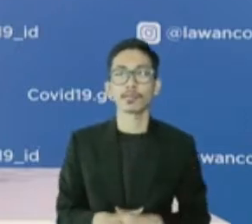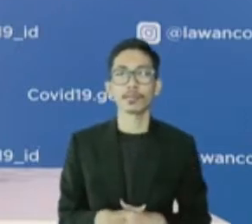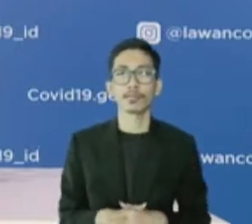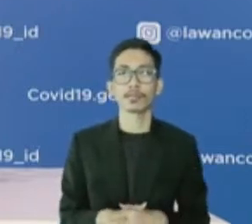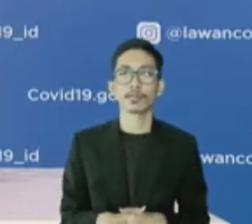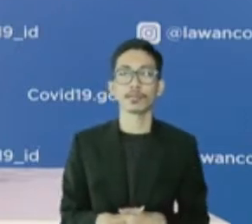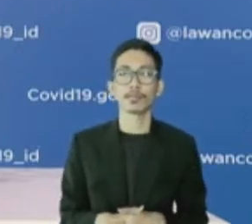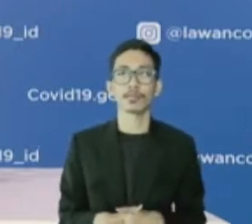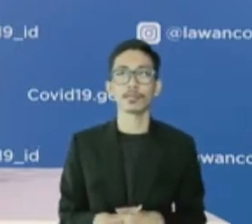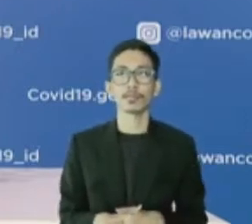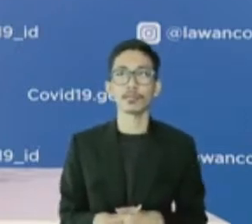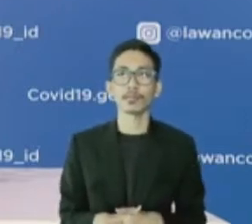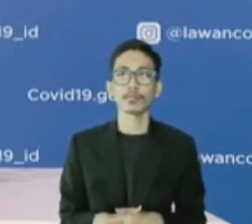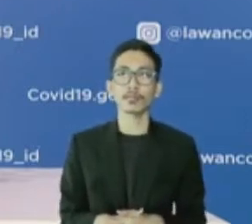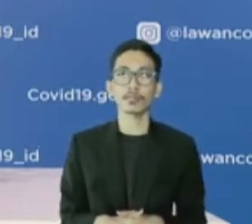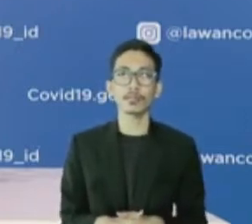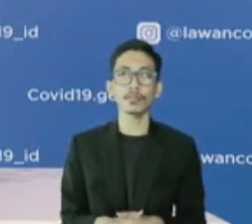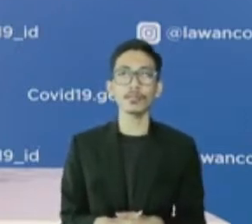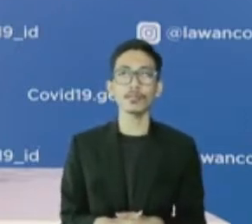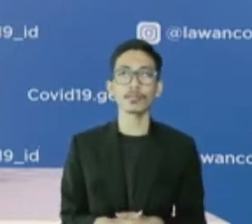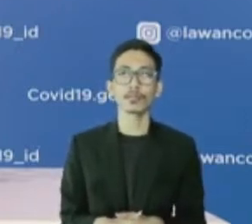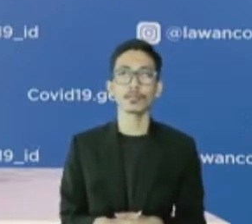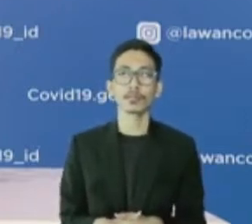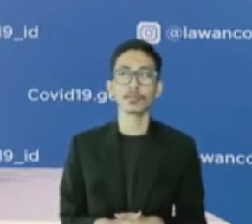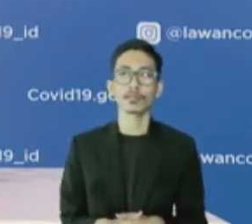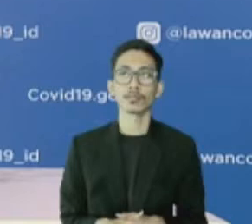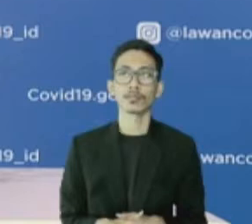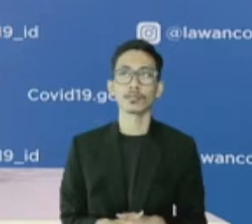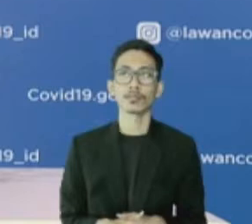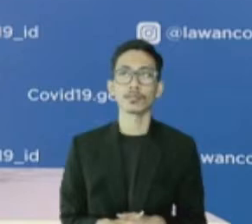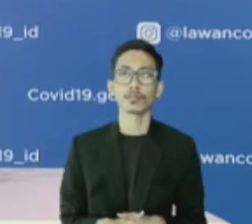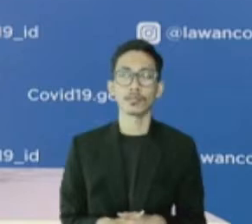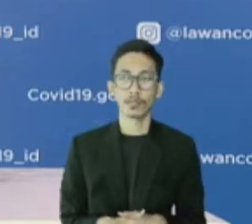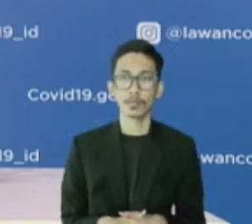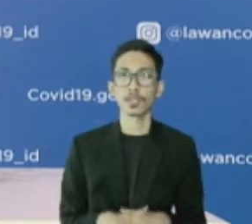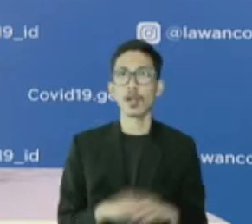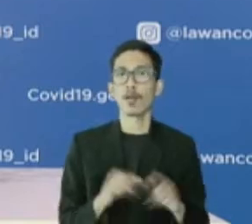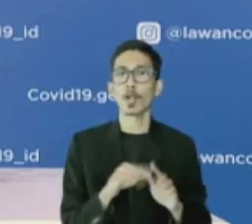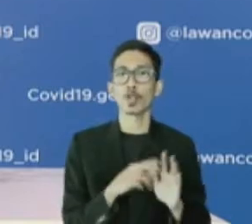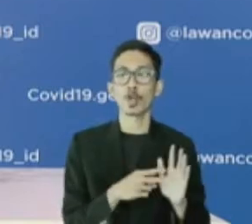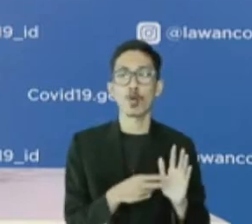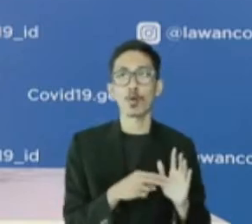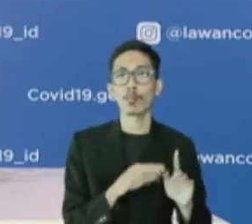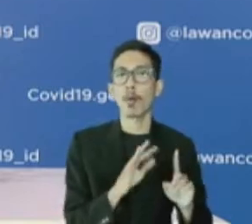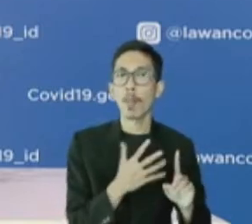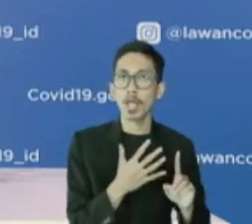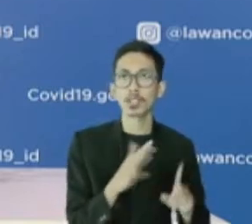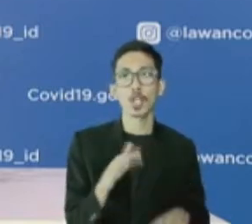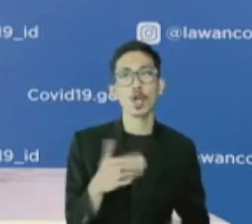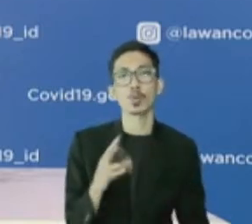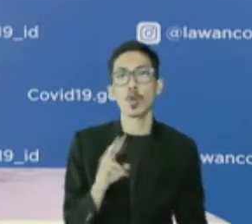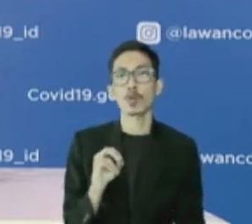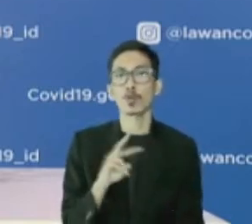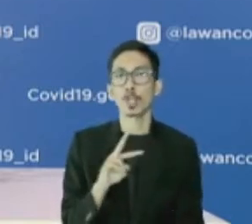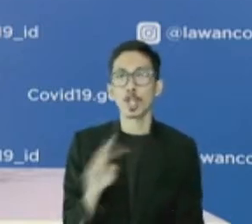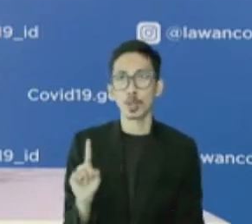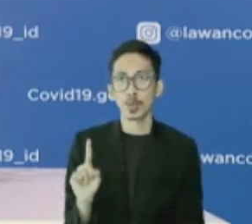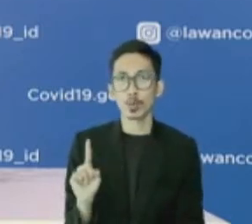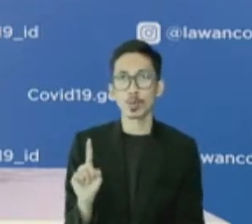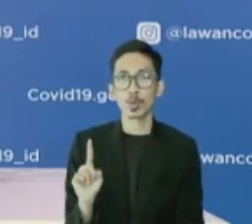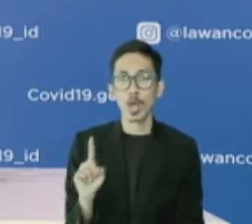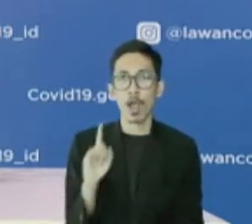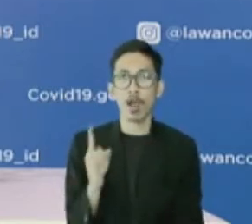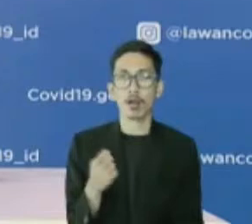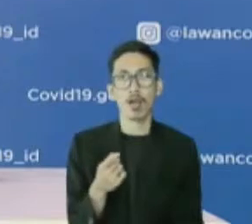also SK Satgas number 15 of 2021, which is the decree of the head of task force, number